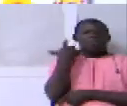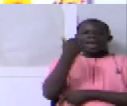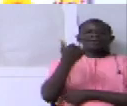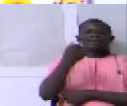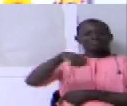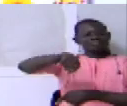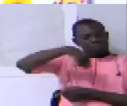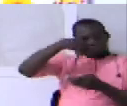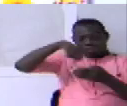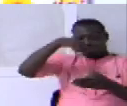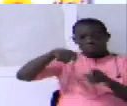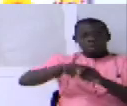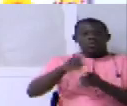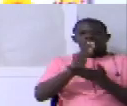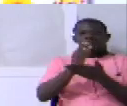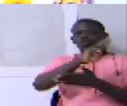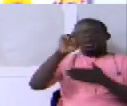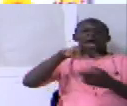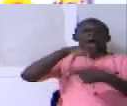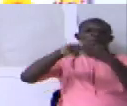like